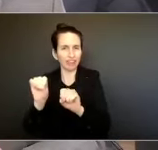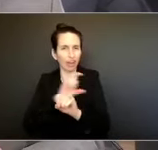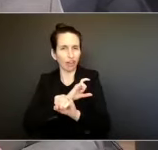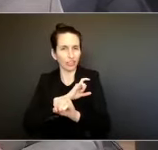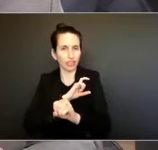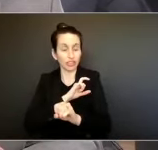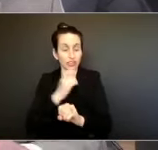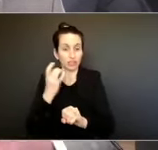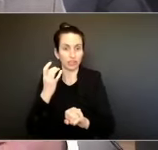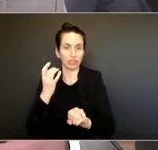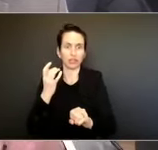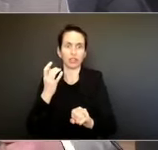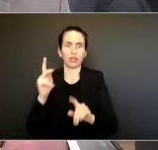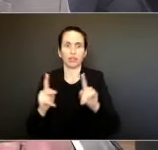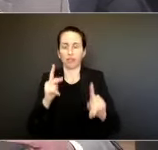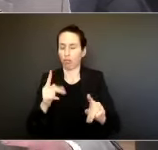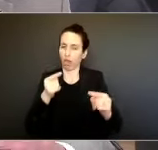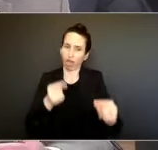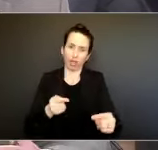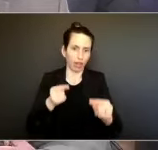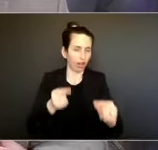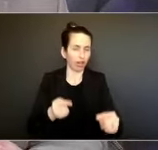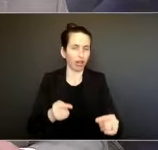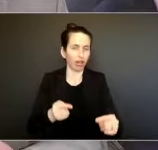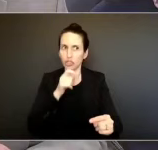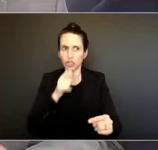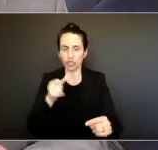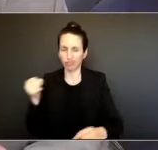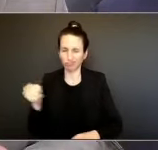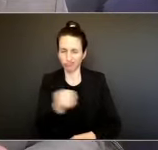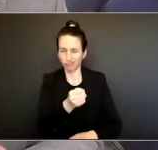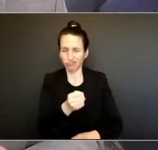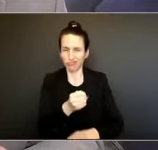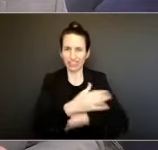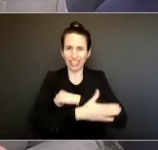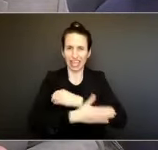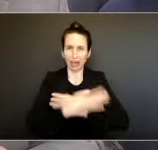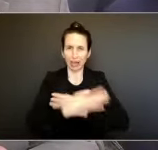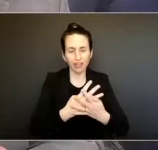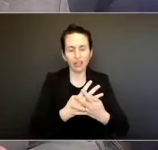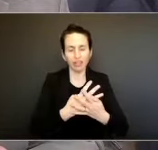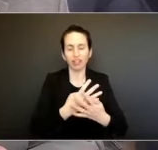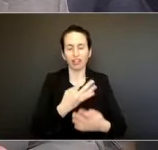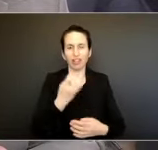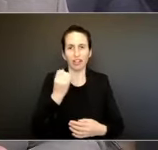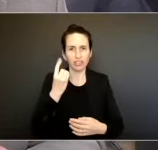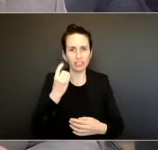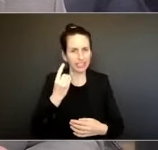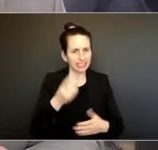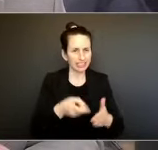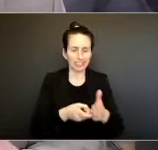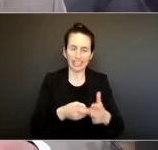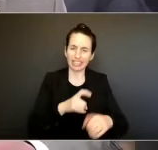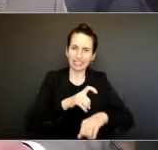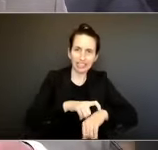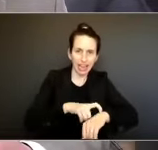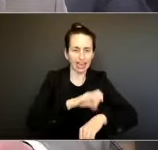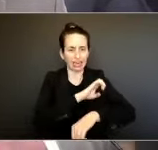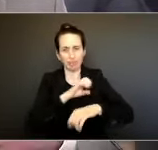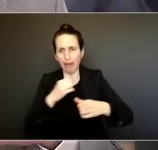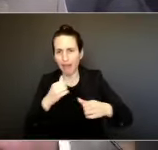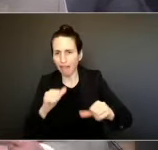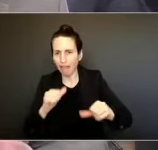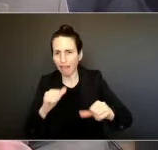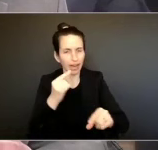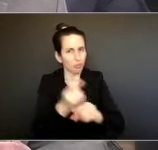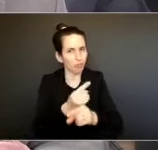county jail, which takes time, efforts, and really honestly an inappropriate place for them. And so to me, this